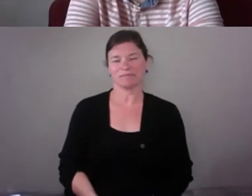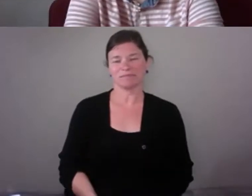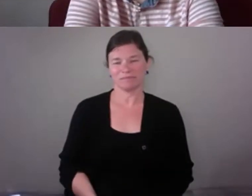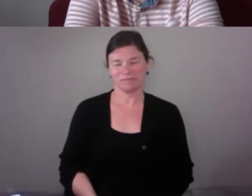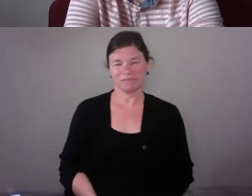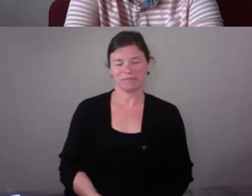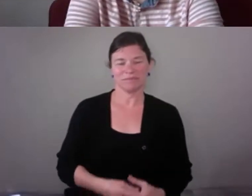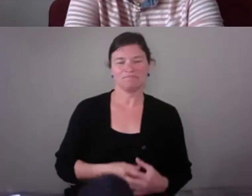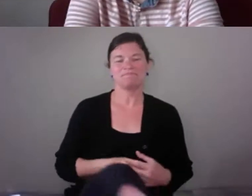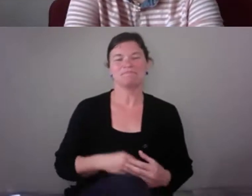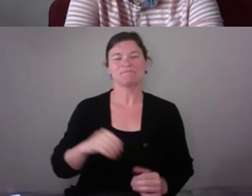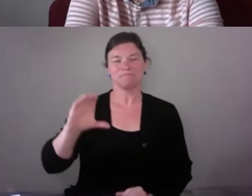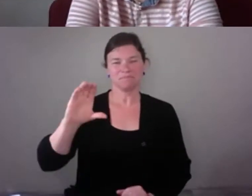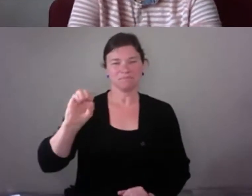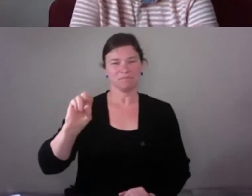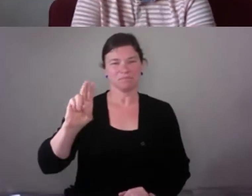you mentioned that